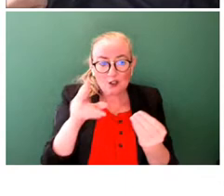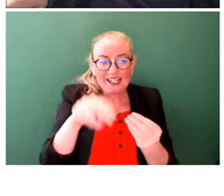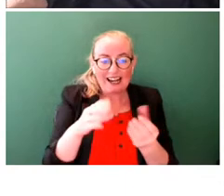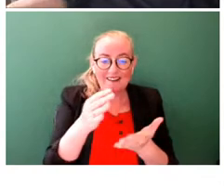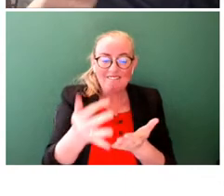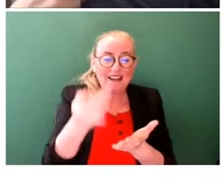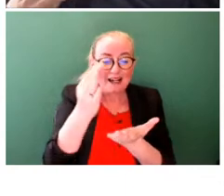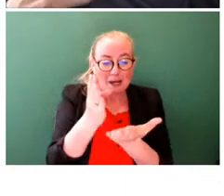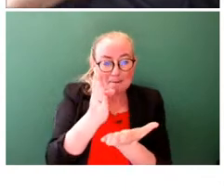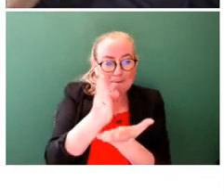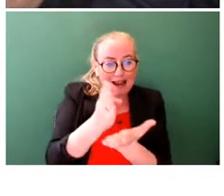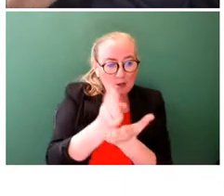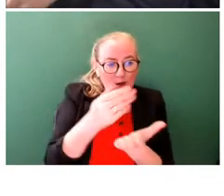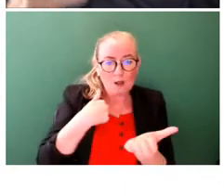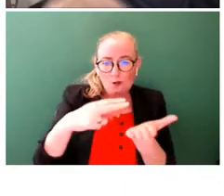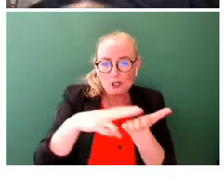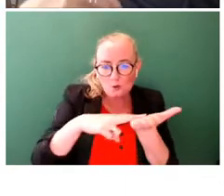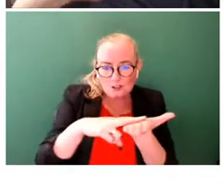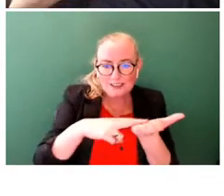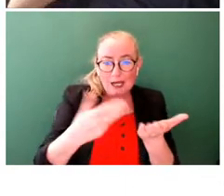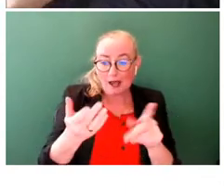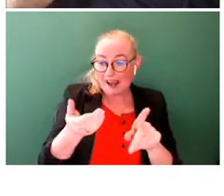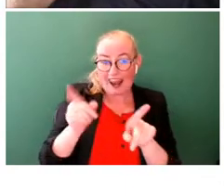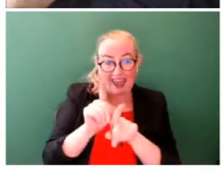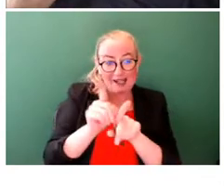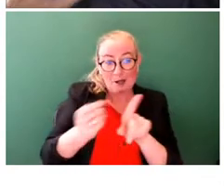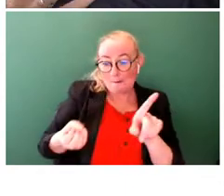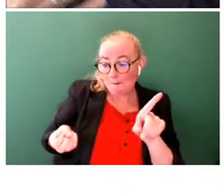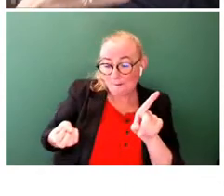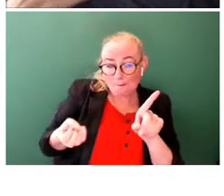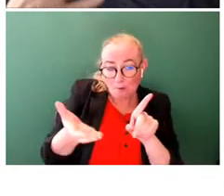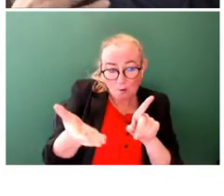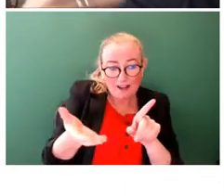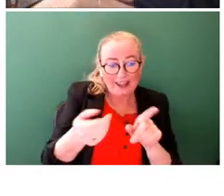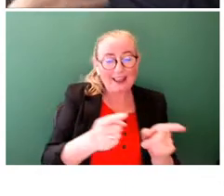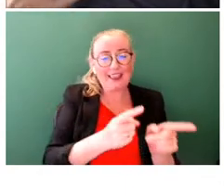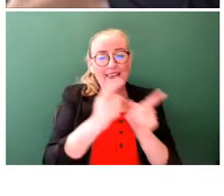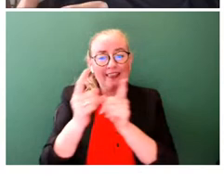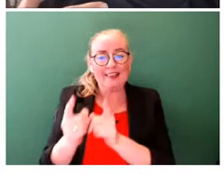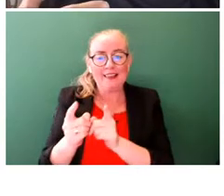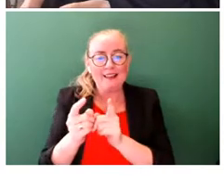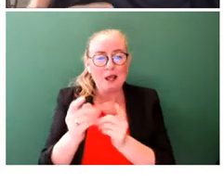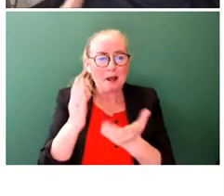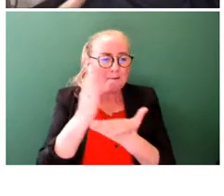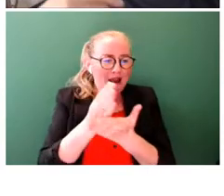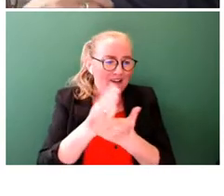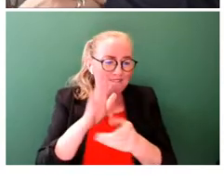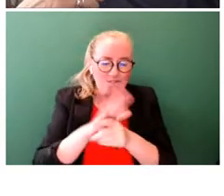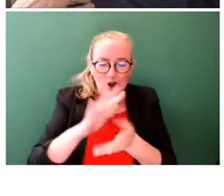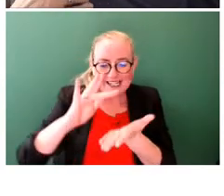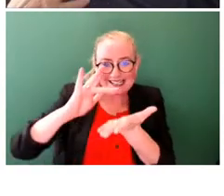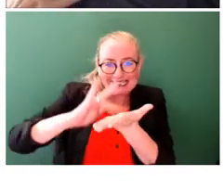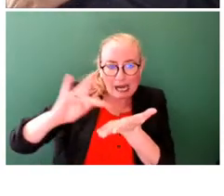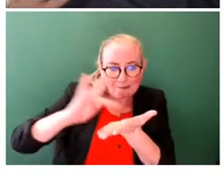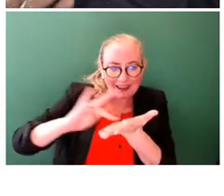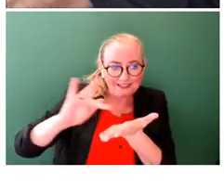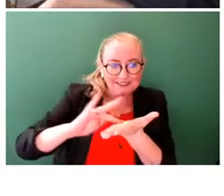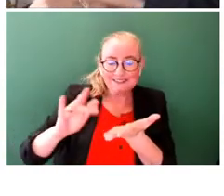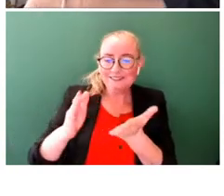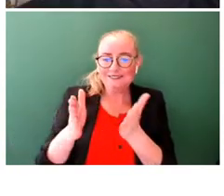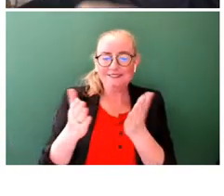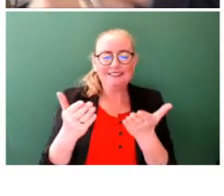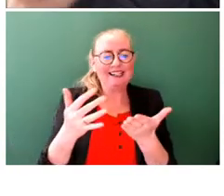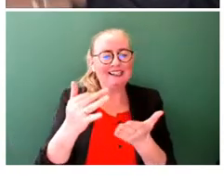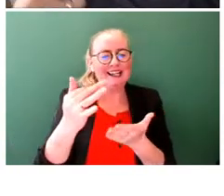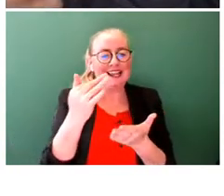that we use for things like the bowling. We also have manuals for setting up tablets. If